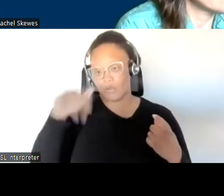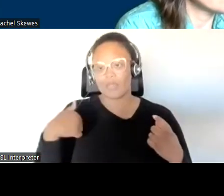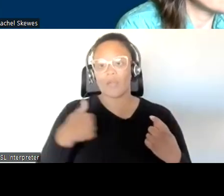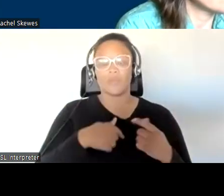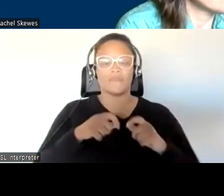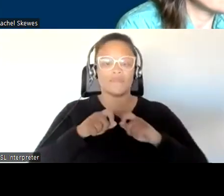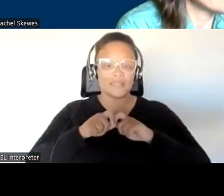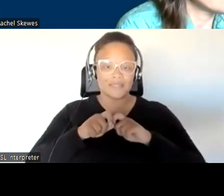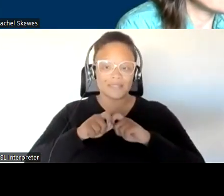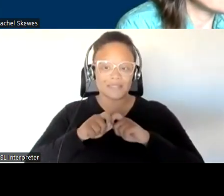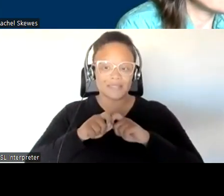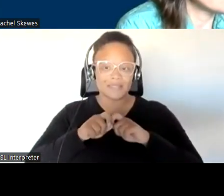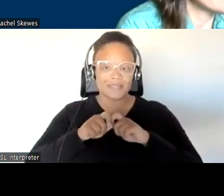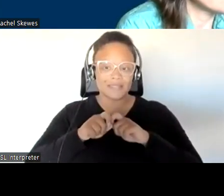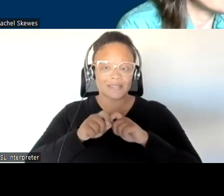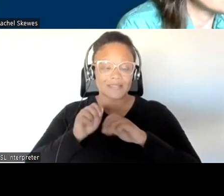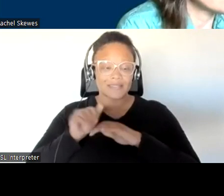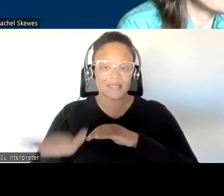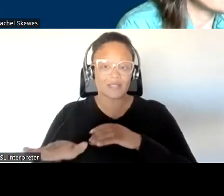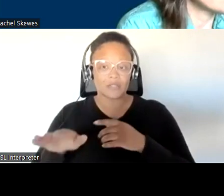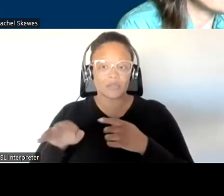you to the CCPD at